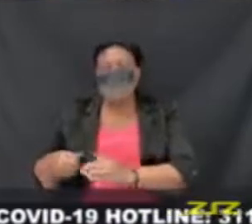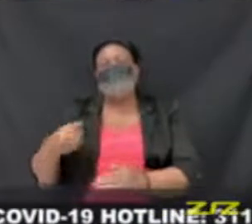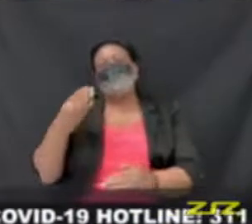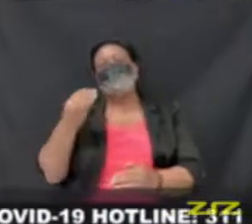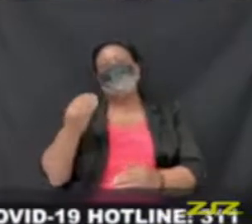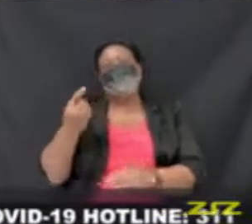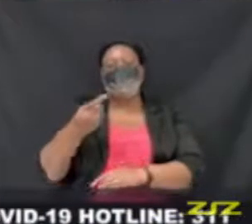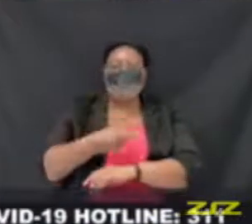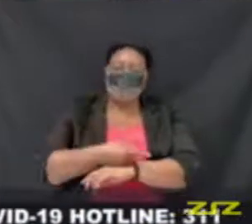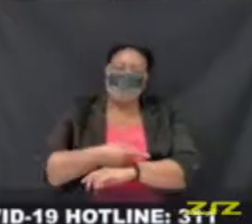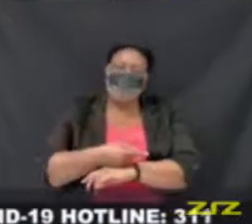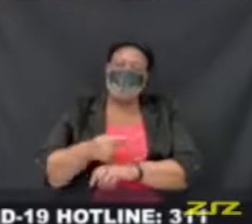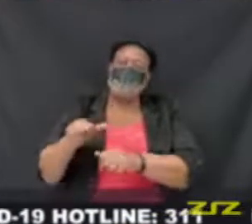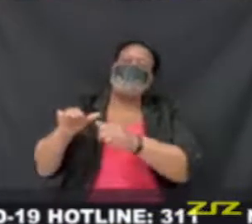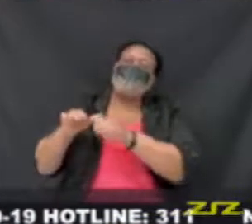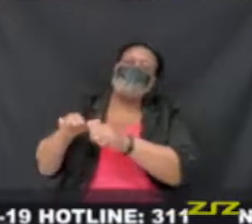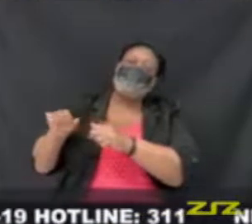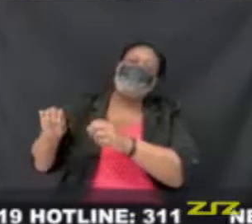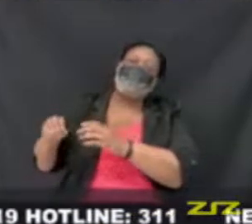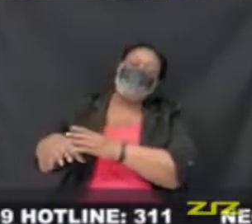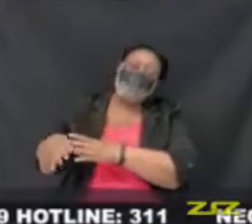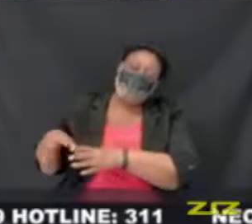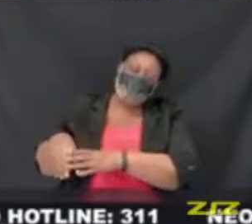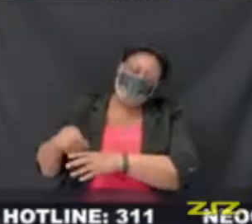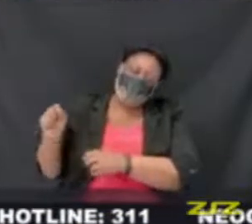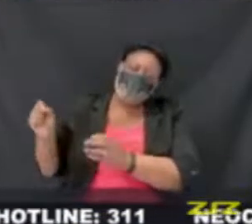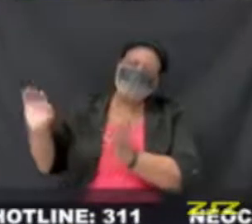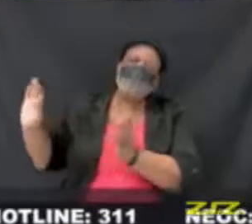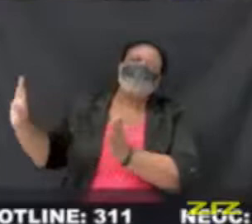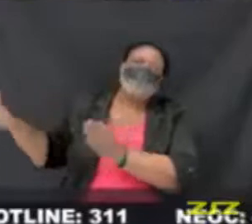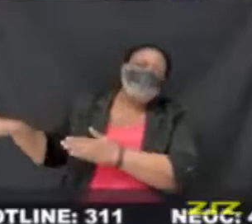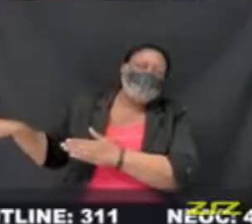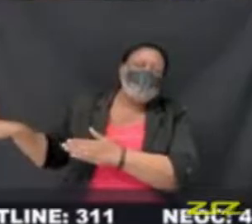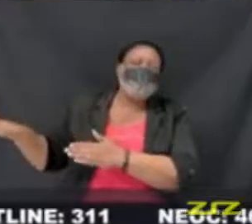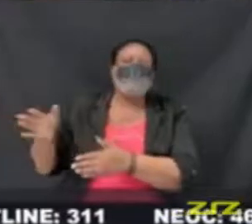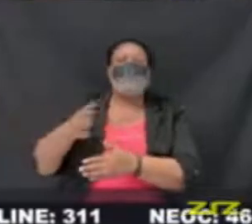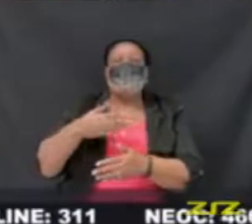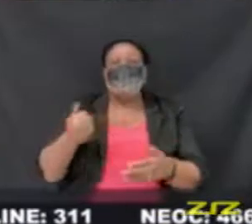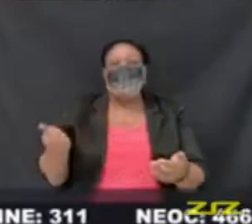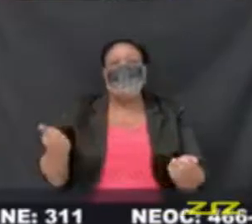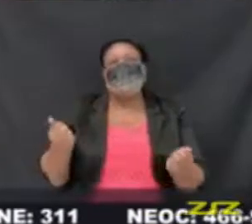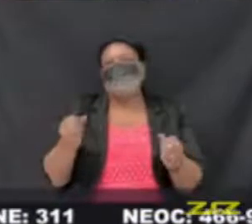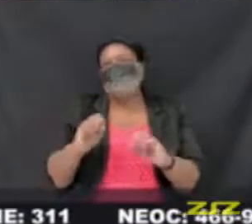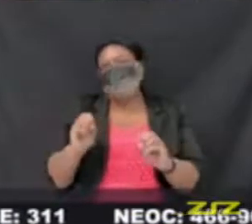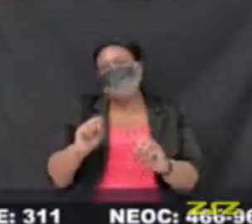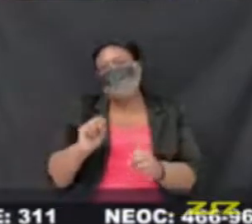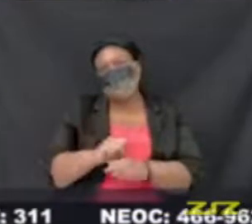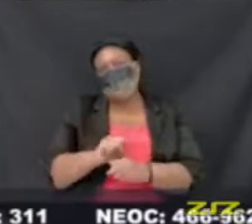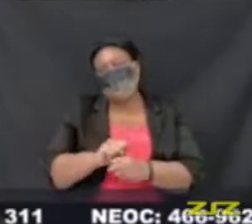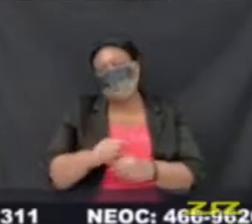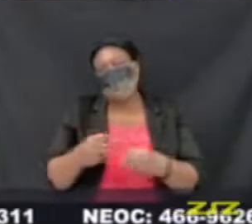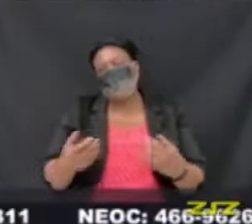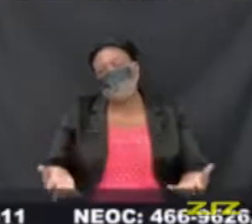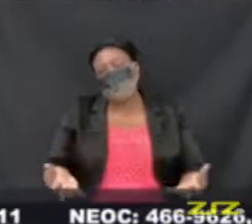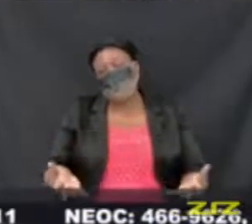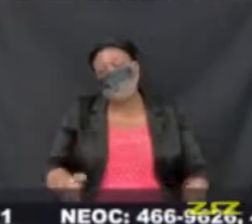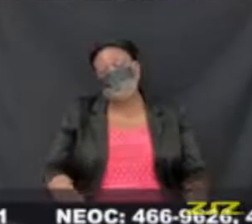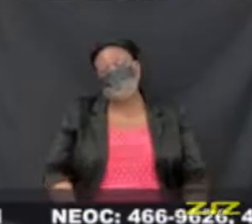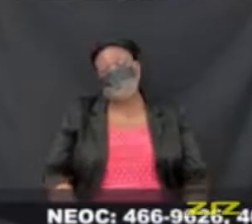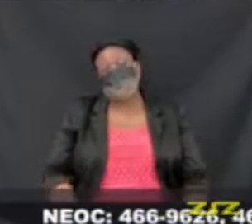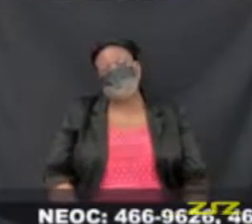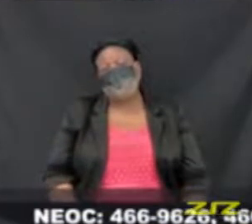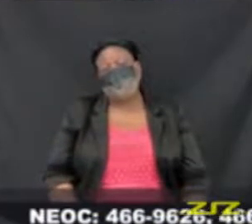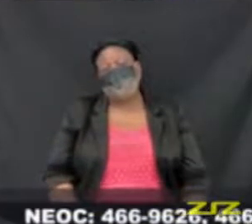days, and that individual will have to go into isolation until they recover. Ladies and gentlemen,